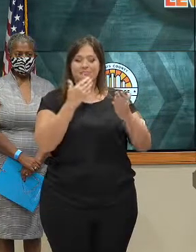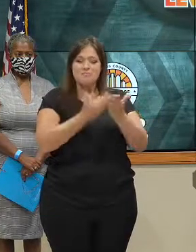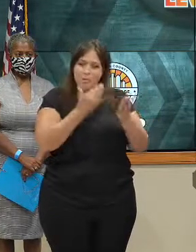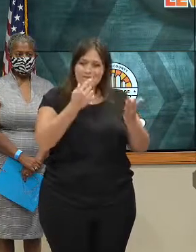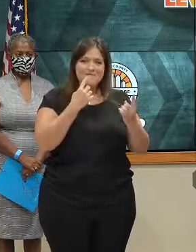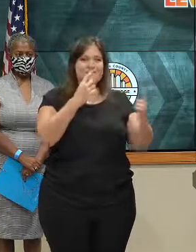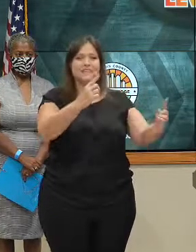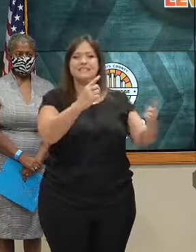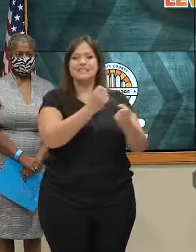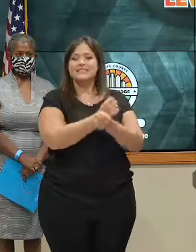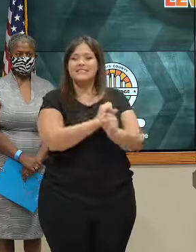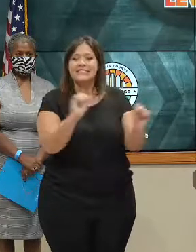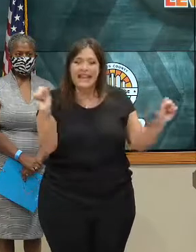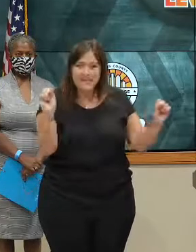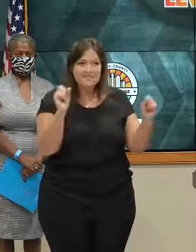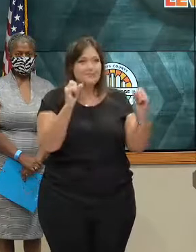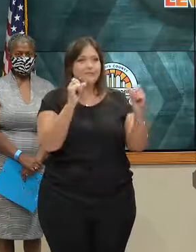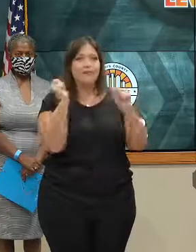and free,